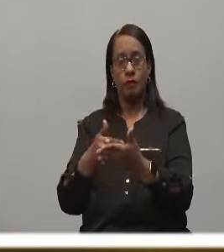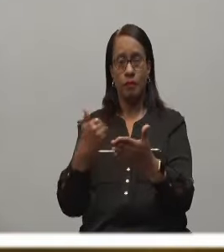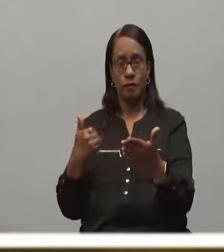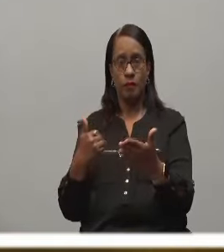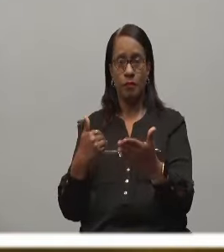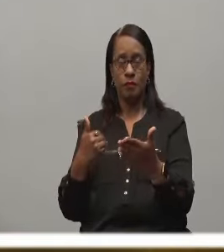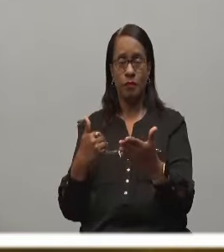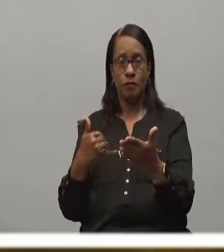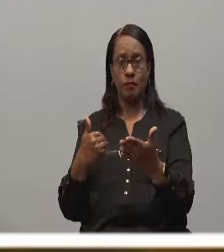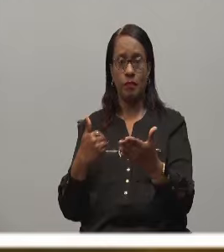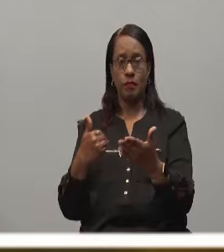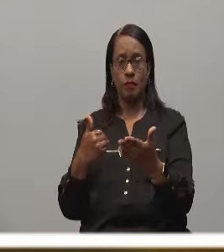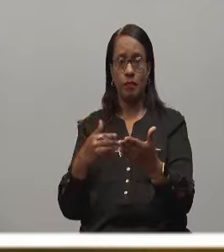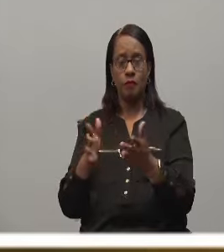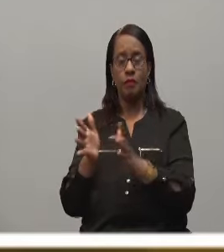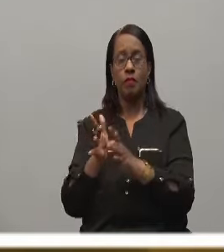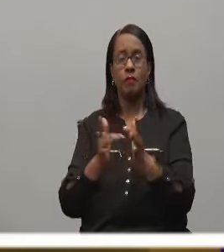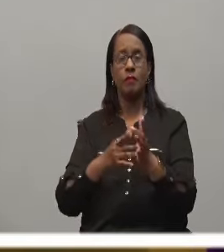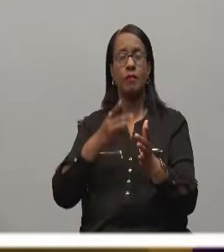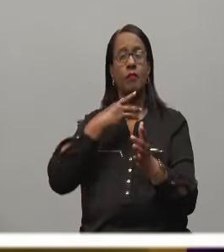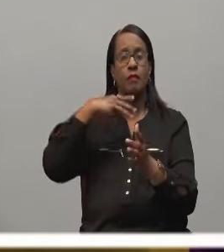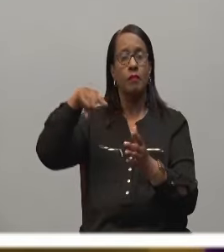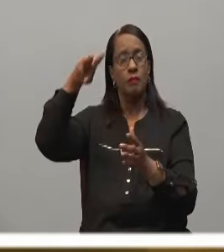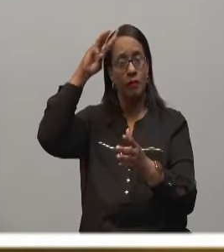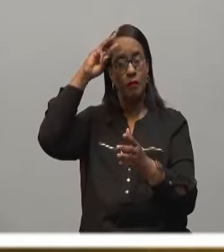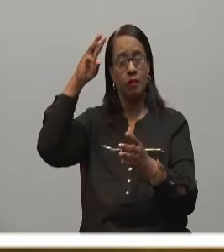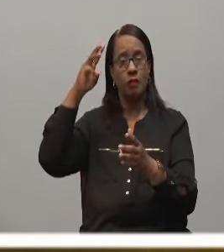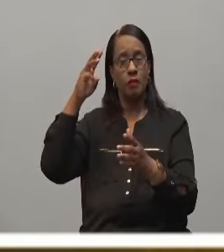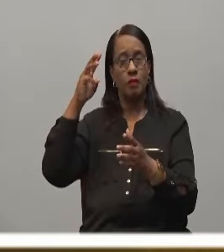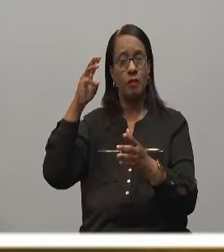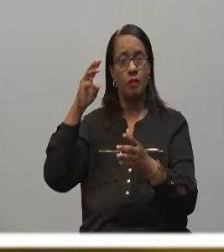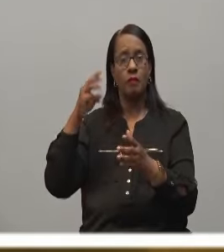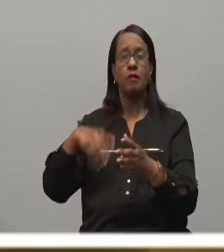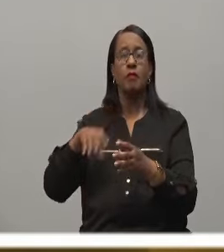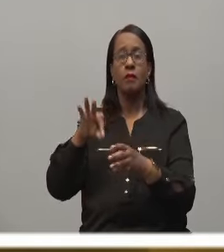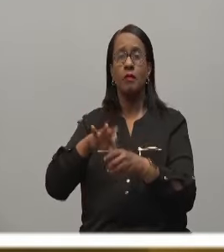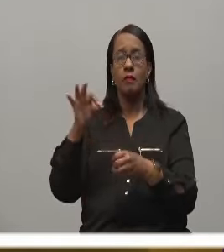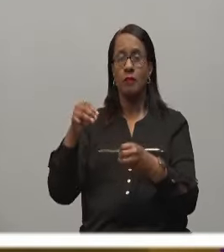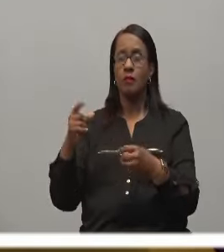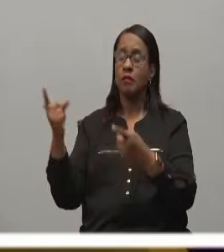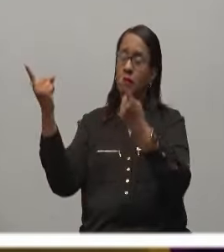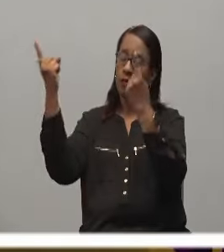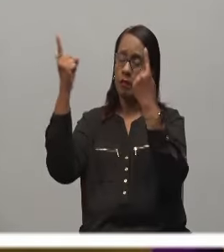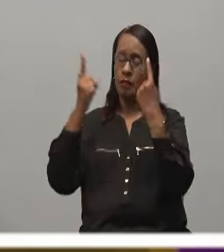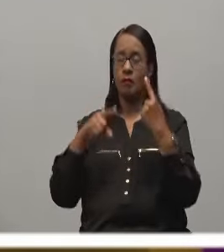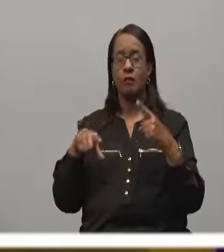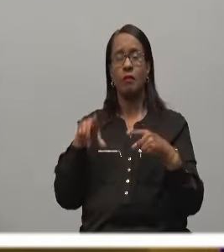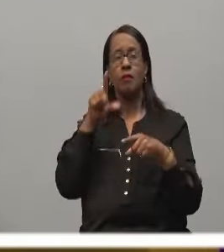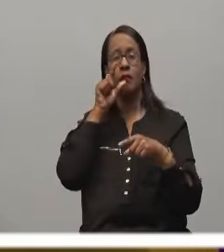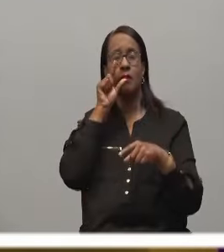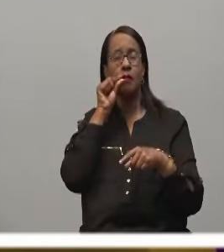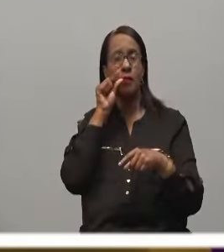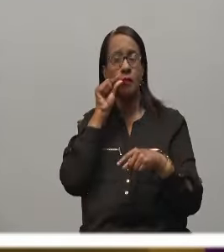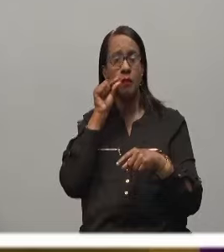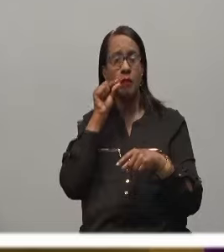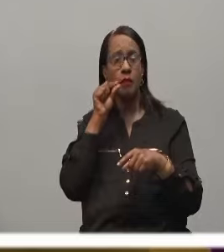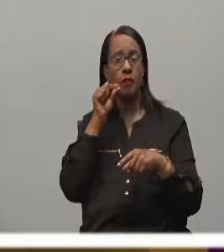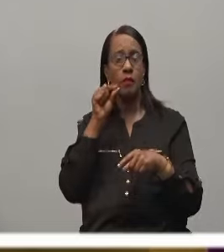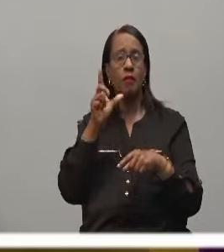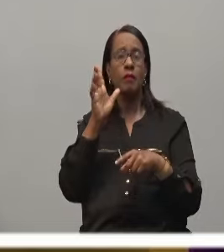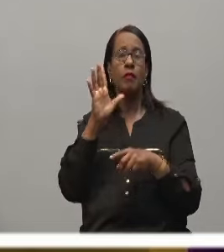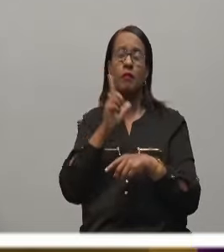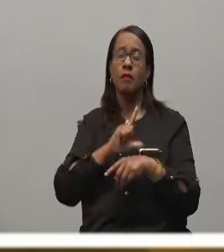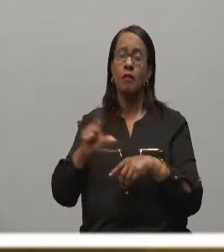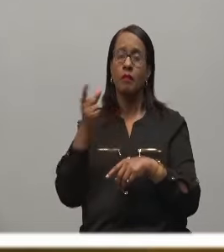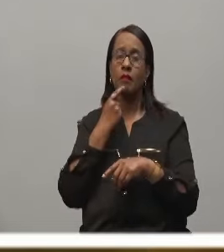Son, the Beloved. Listen to him." And so Jesus anointed with the Holy Spirit in baptism. And the next thing